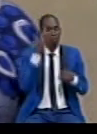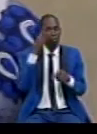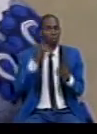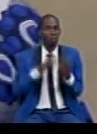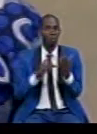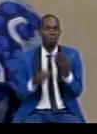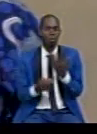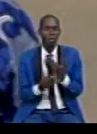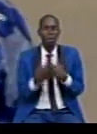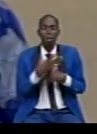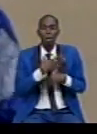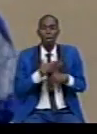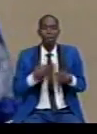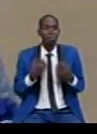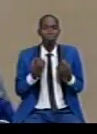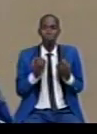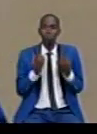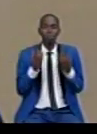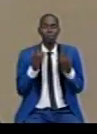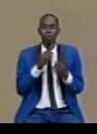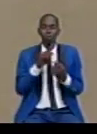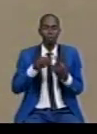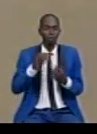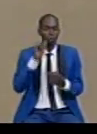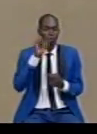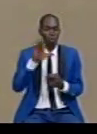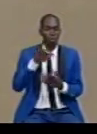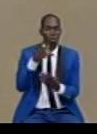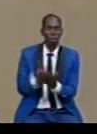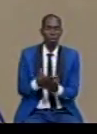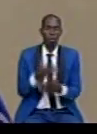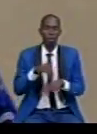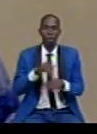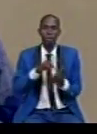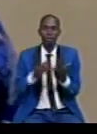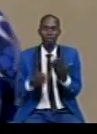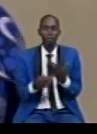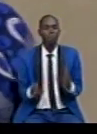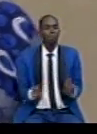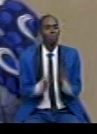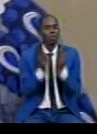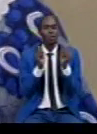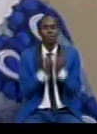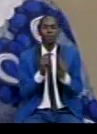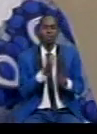lo and behold, when I got there, I met with the Lord.